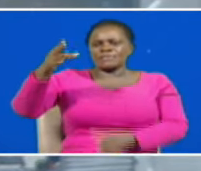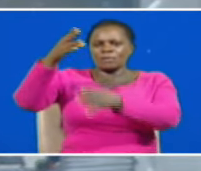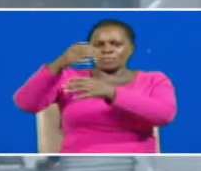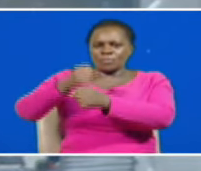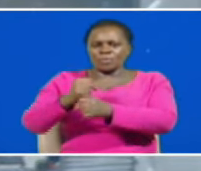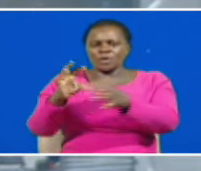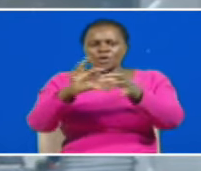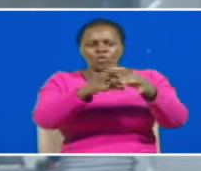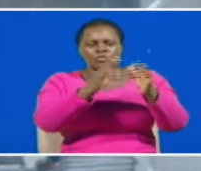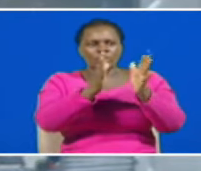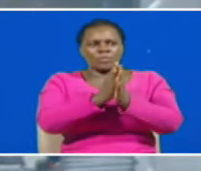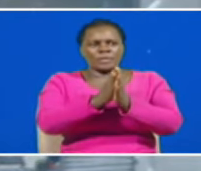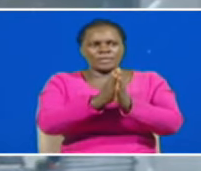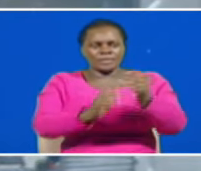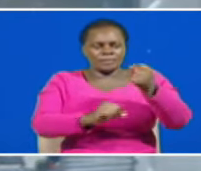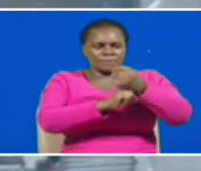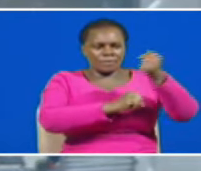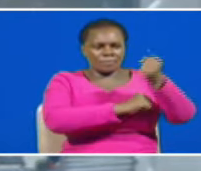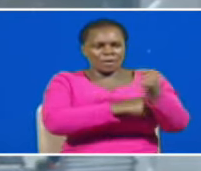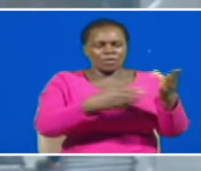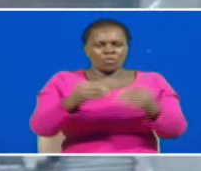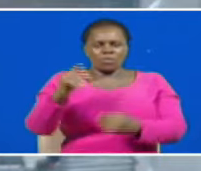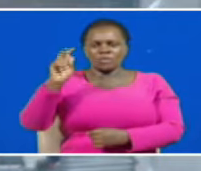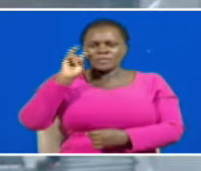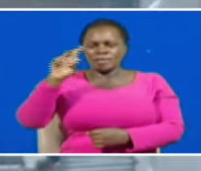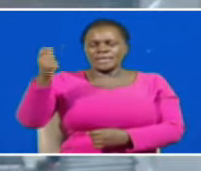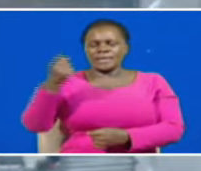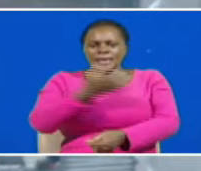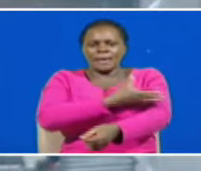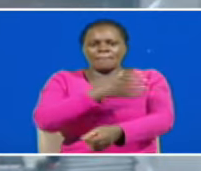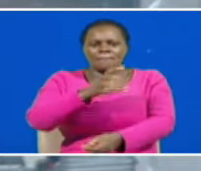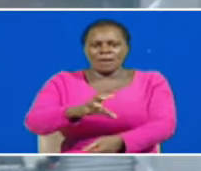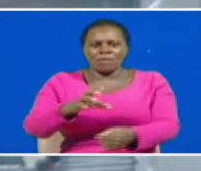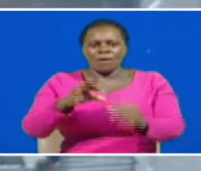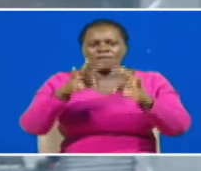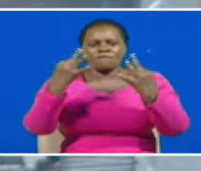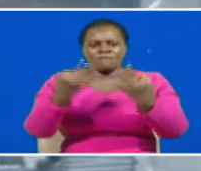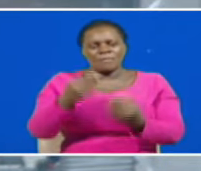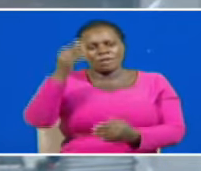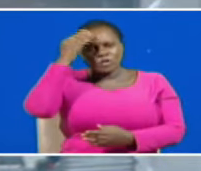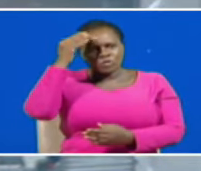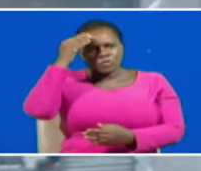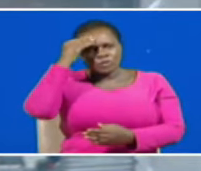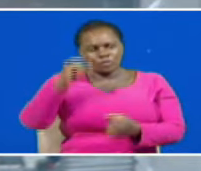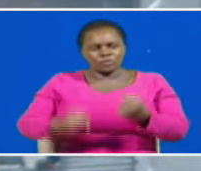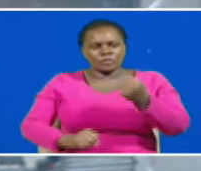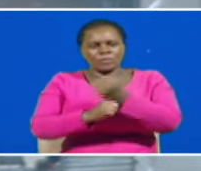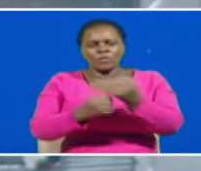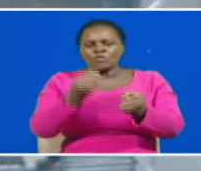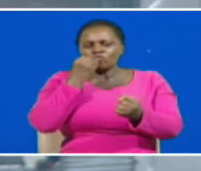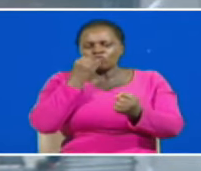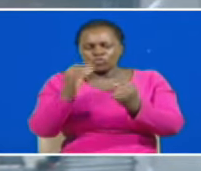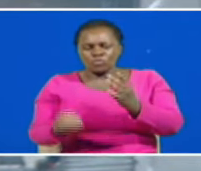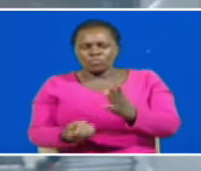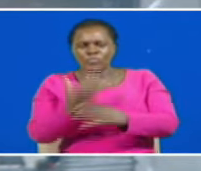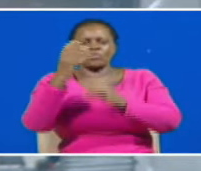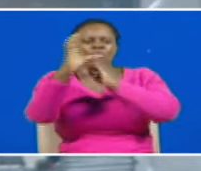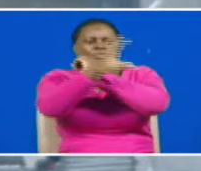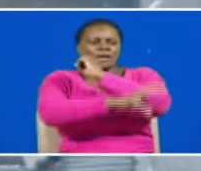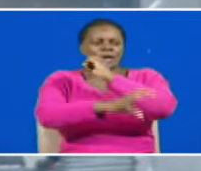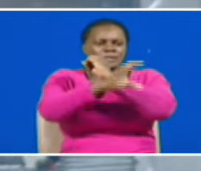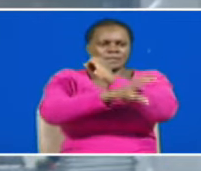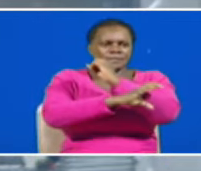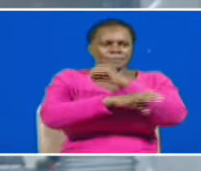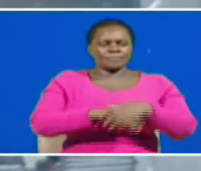collaborating with farmers and community groups in Kenya to empower farmers with knowledge to boost food production in the country.